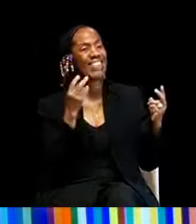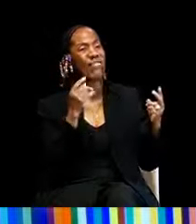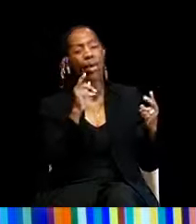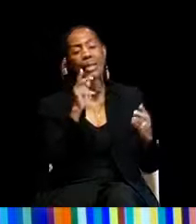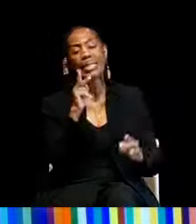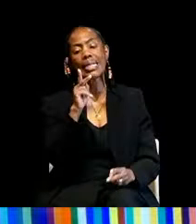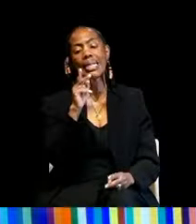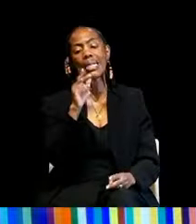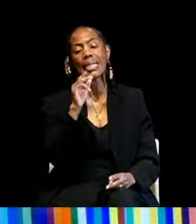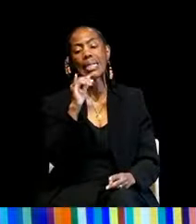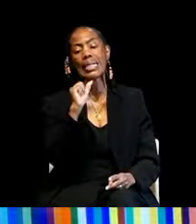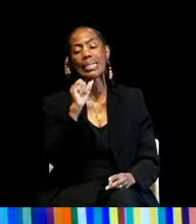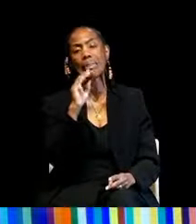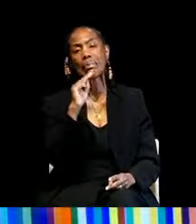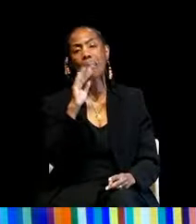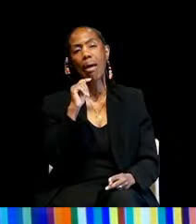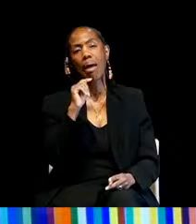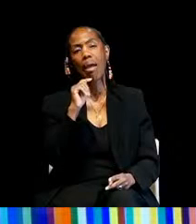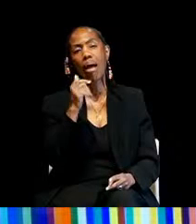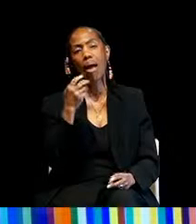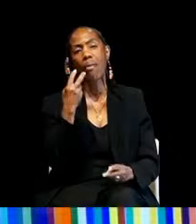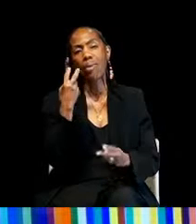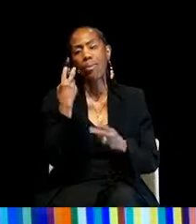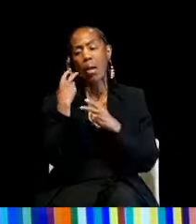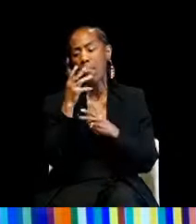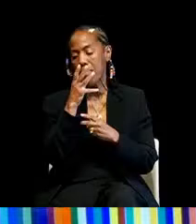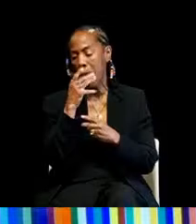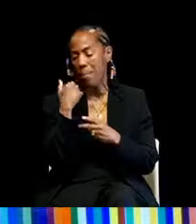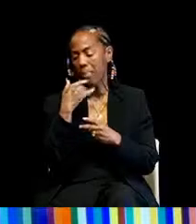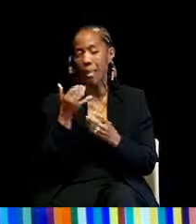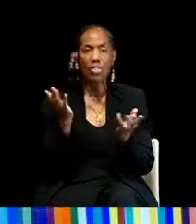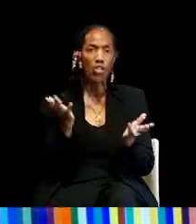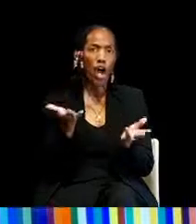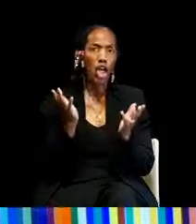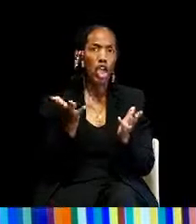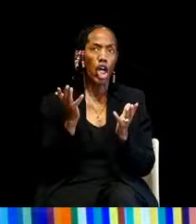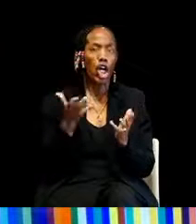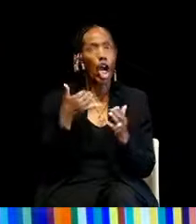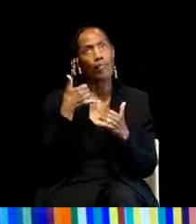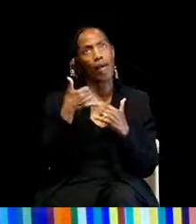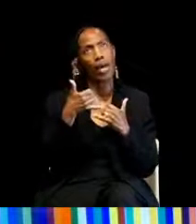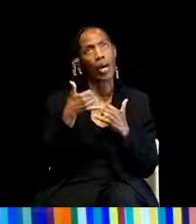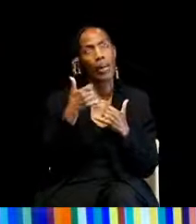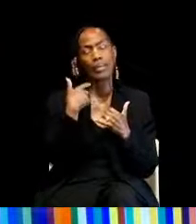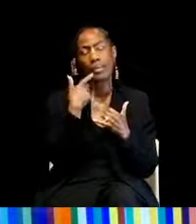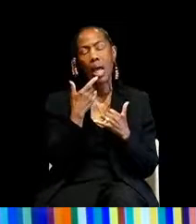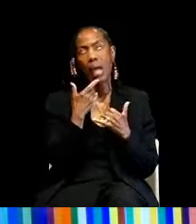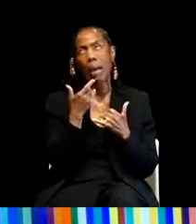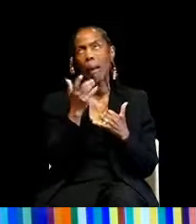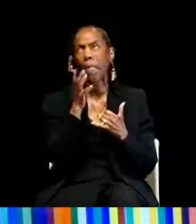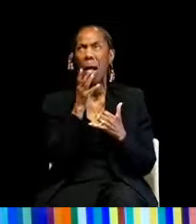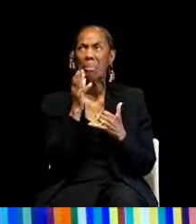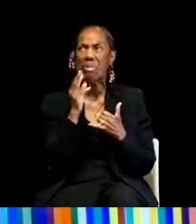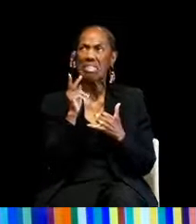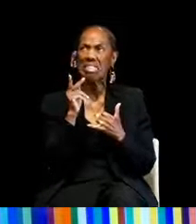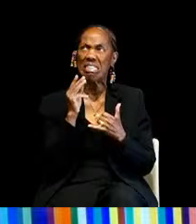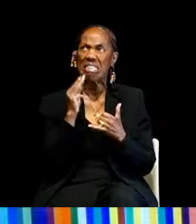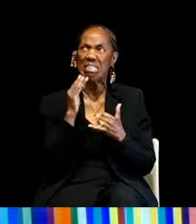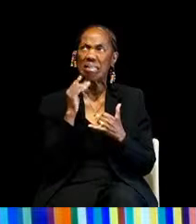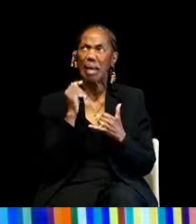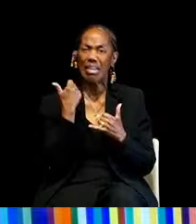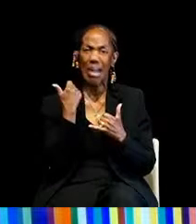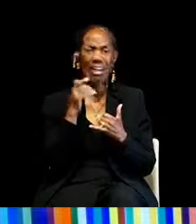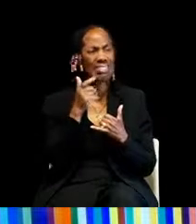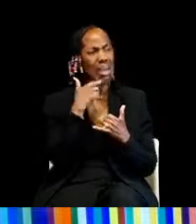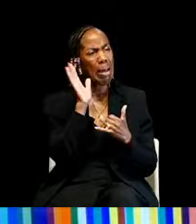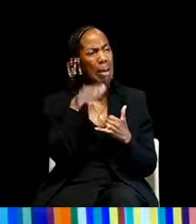Kismet, I remember me and my mom was on the phone and I was telling her and she was like, Kismet, what is that? And I was like, do you